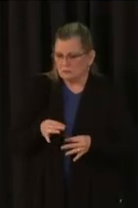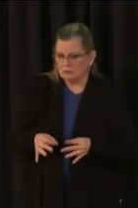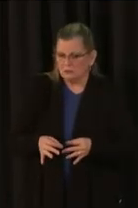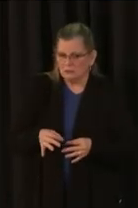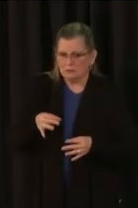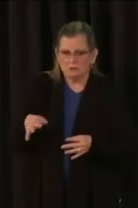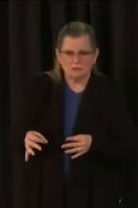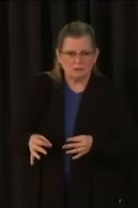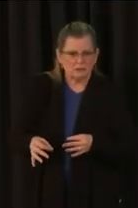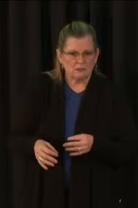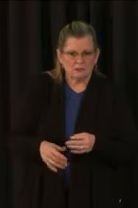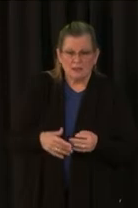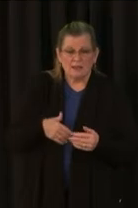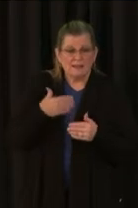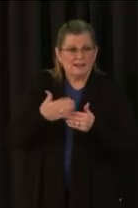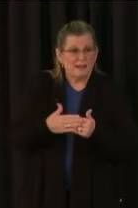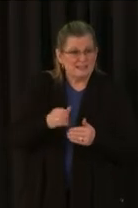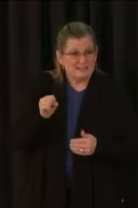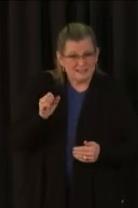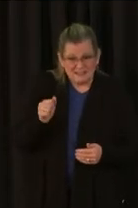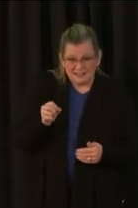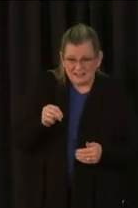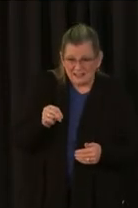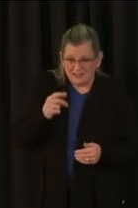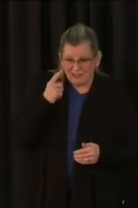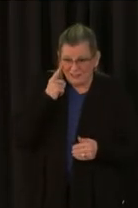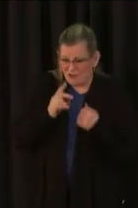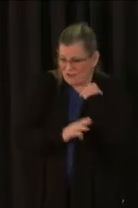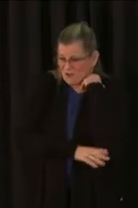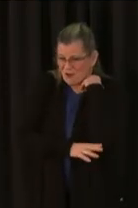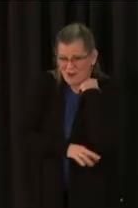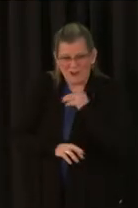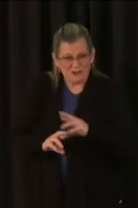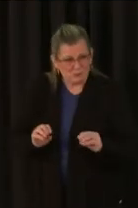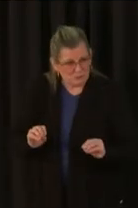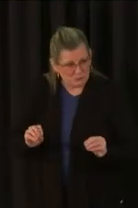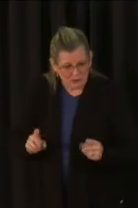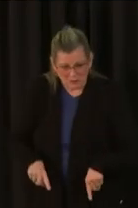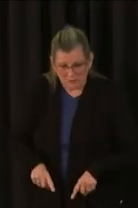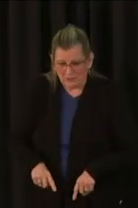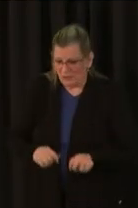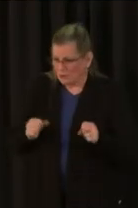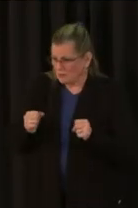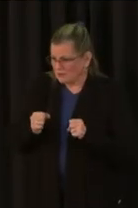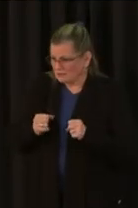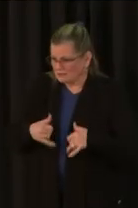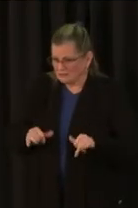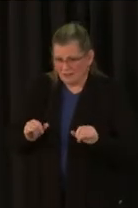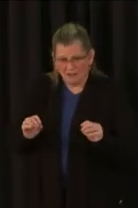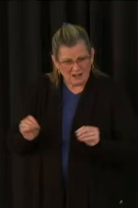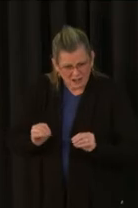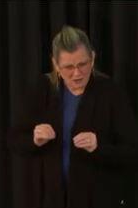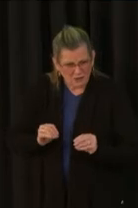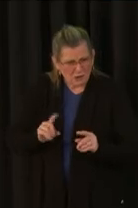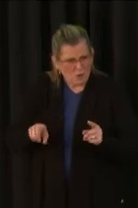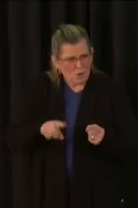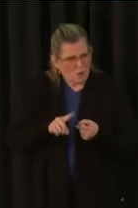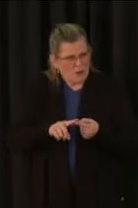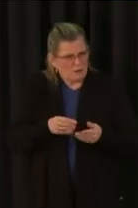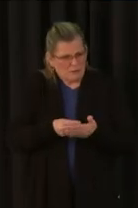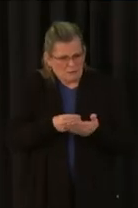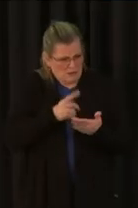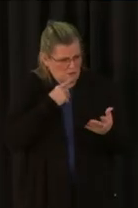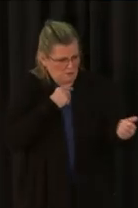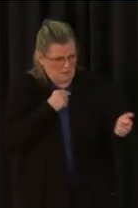it's, looking towards the spring, and of course the spring does not look likely. So, right now we're really gearing up to sustain